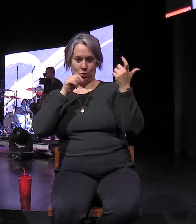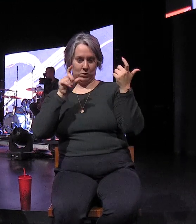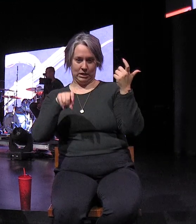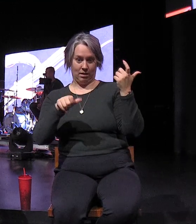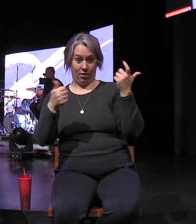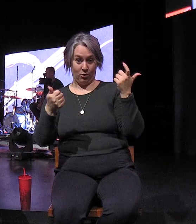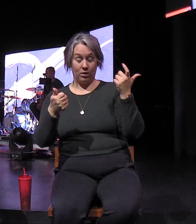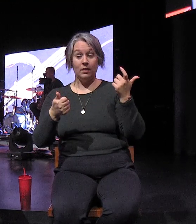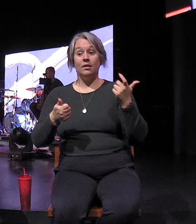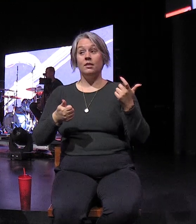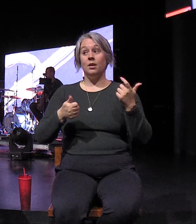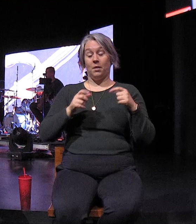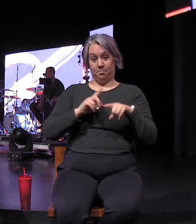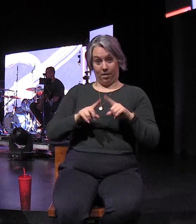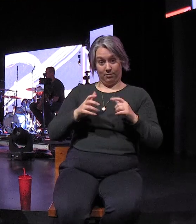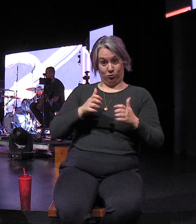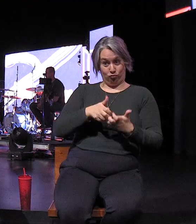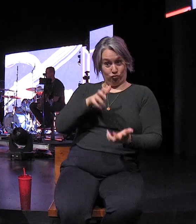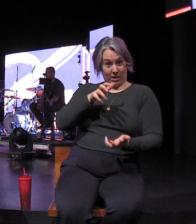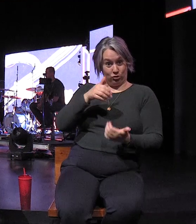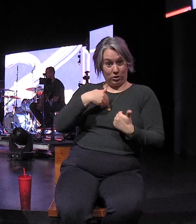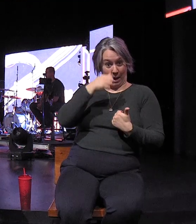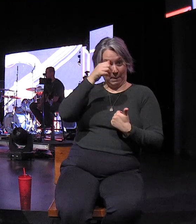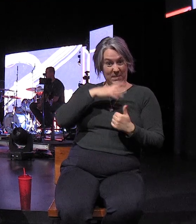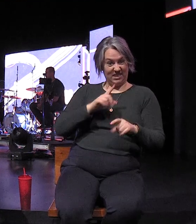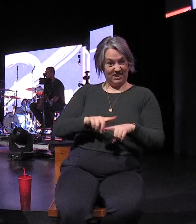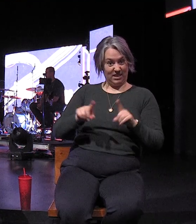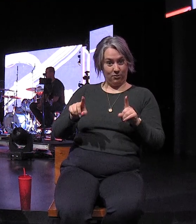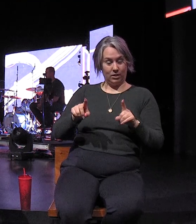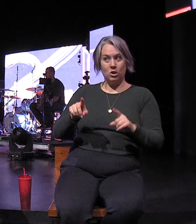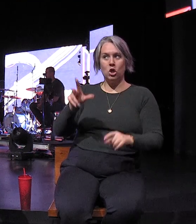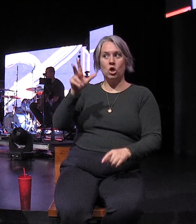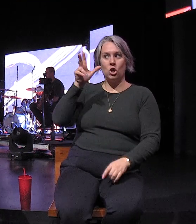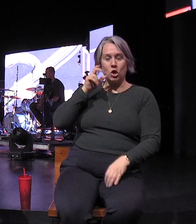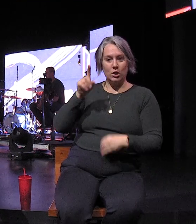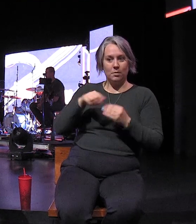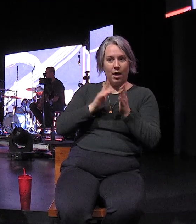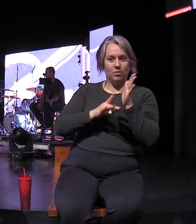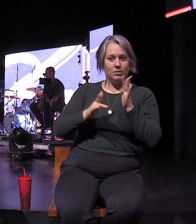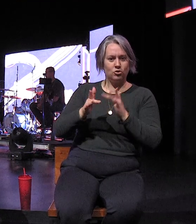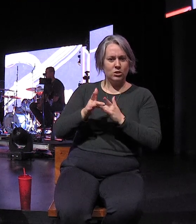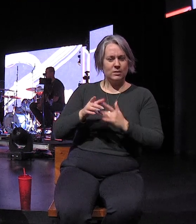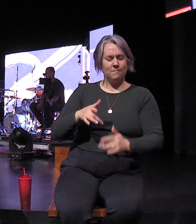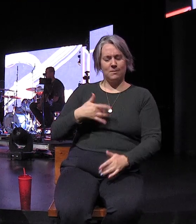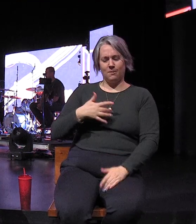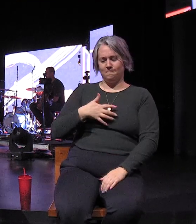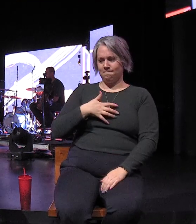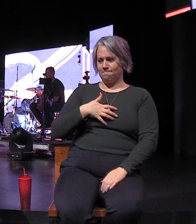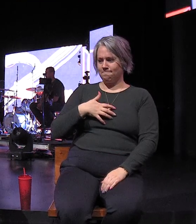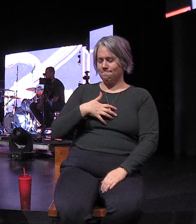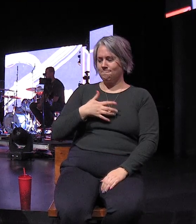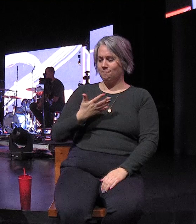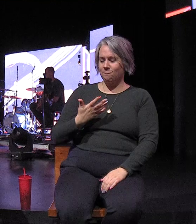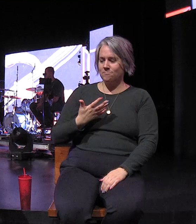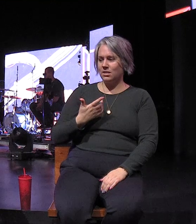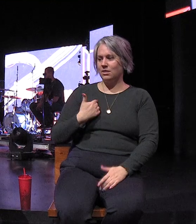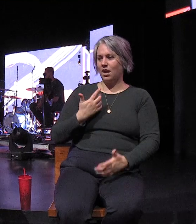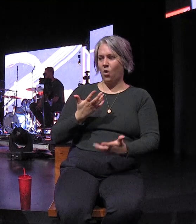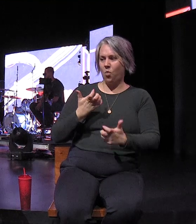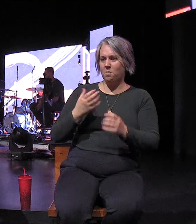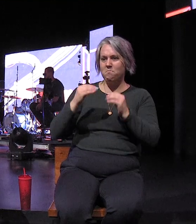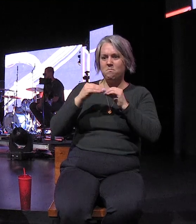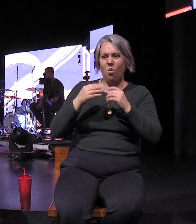And this young man must have heard about Jesus, and something was stirring in his heart. and he wanted